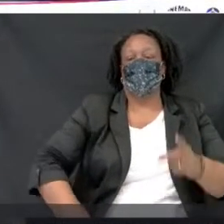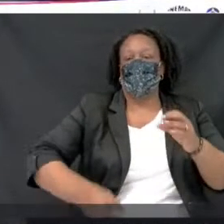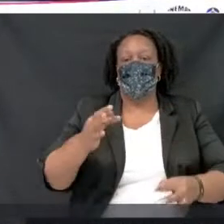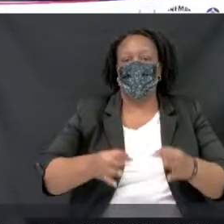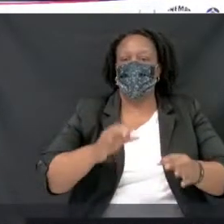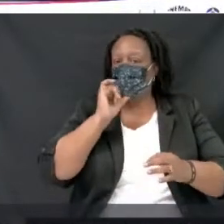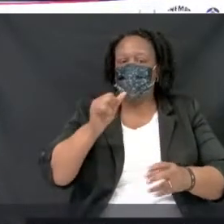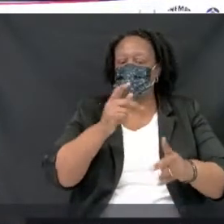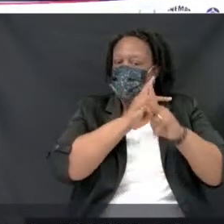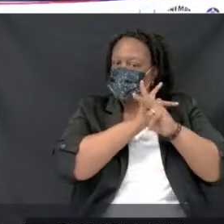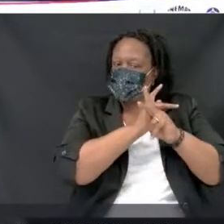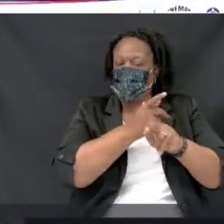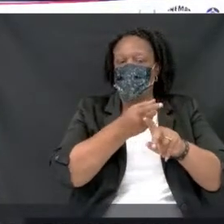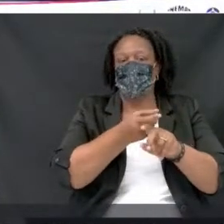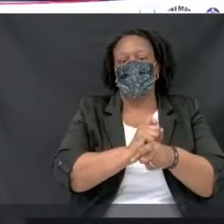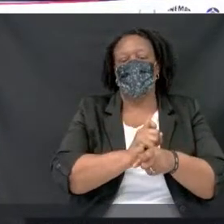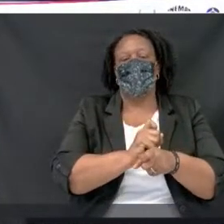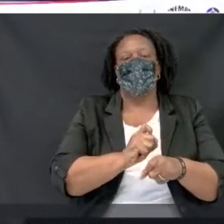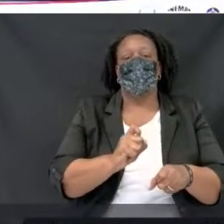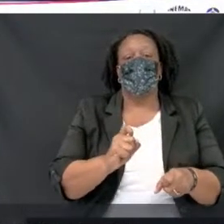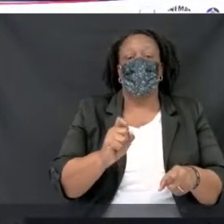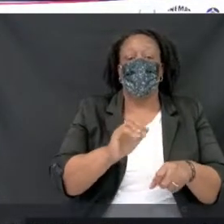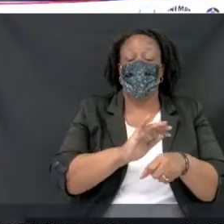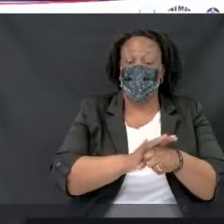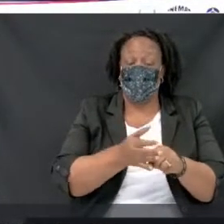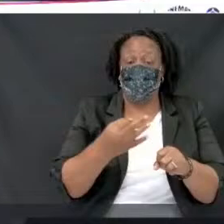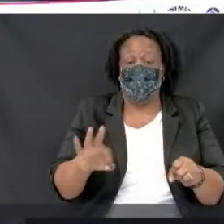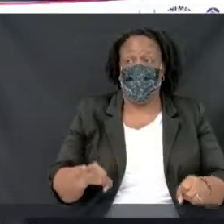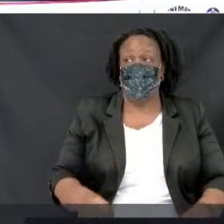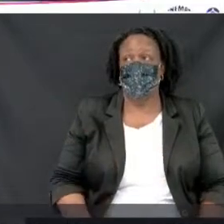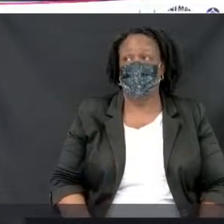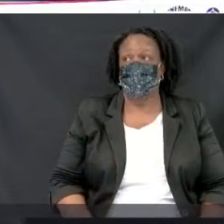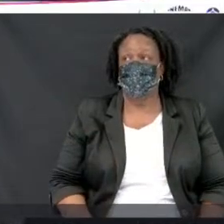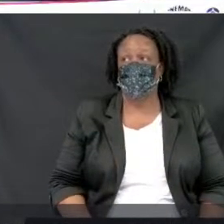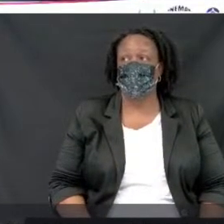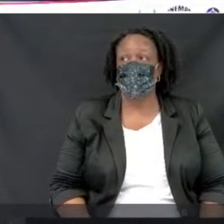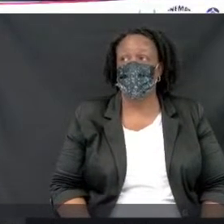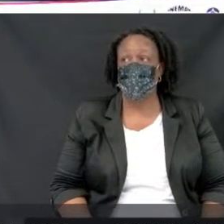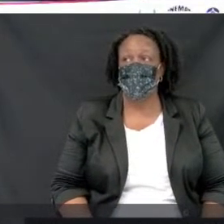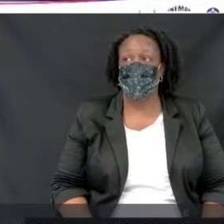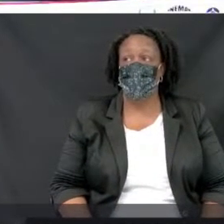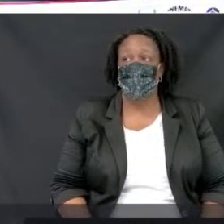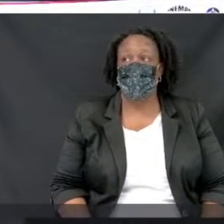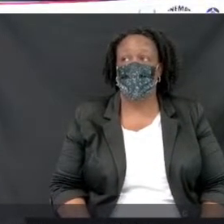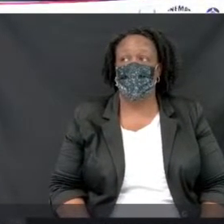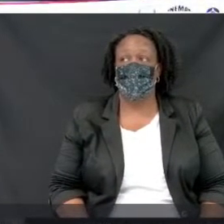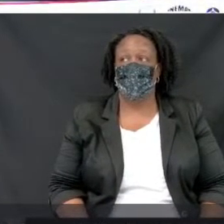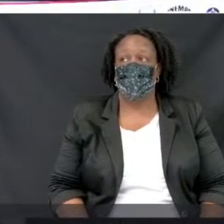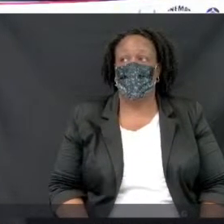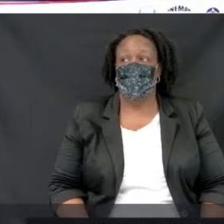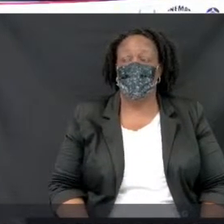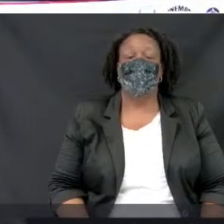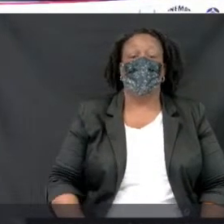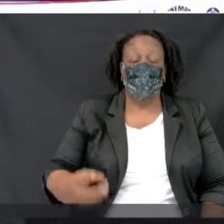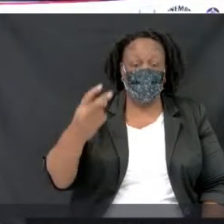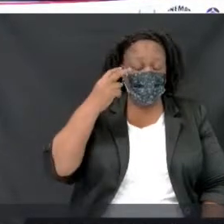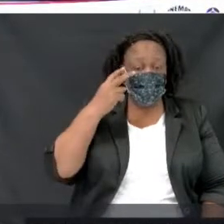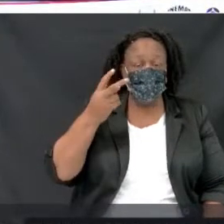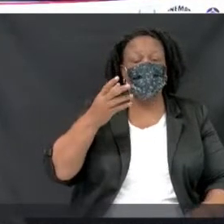vaccine. We also have to consider waning immunity in persons who were previously